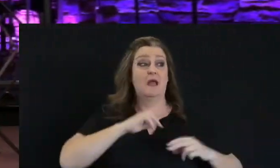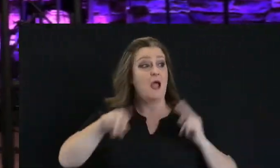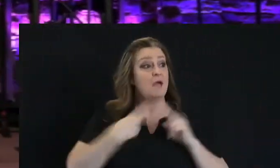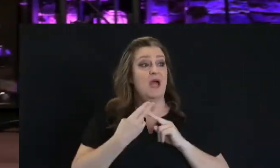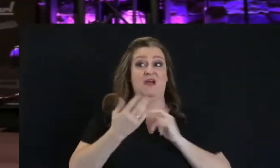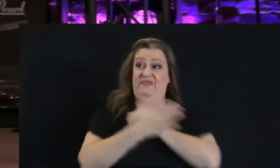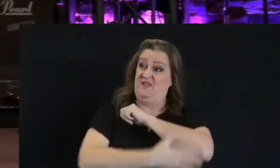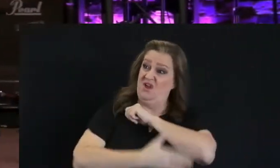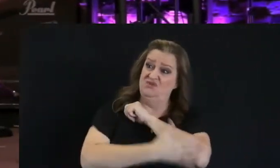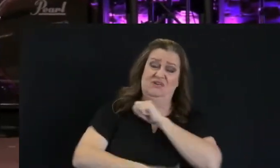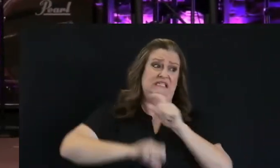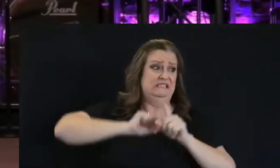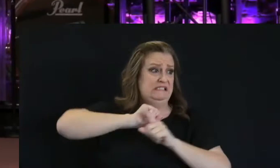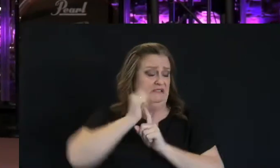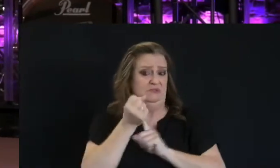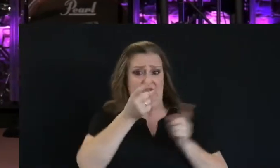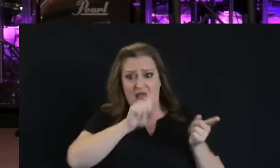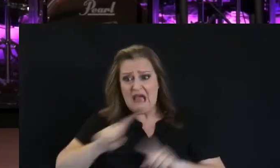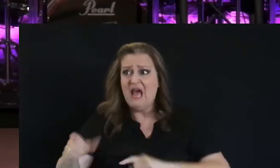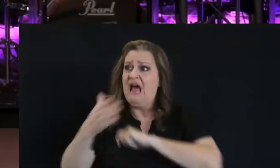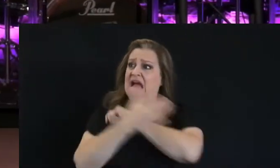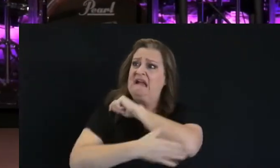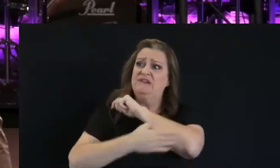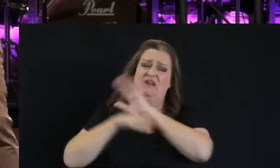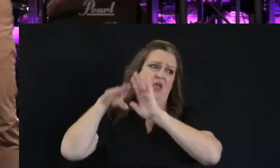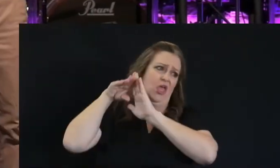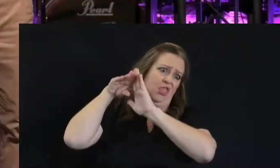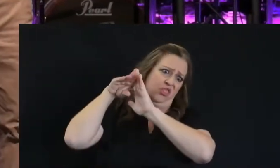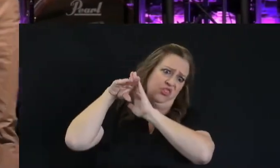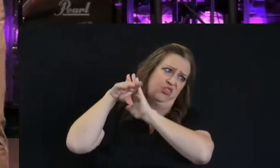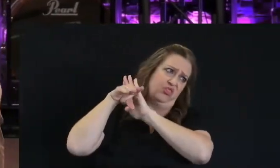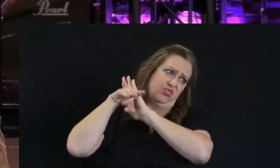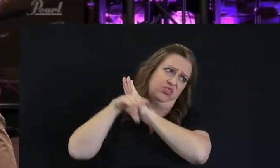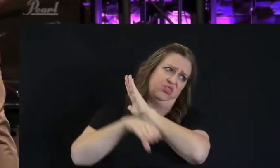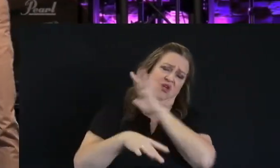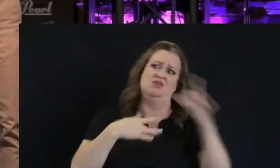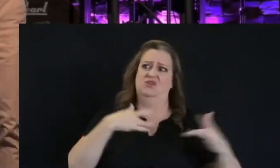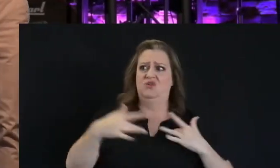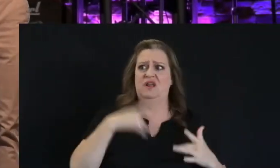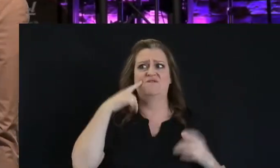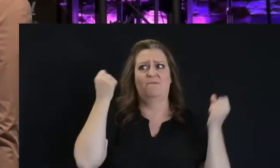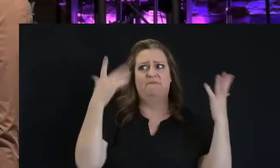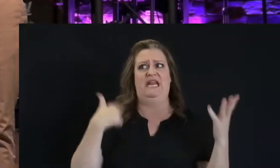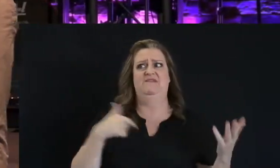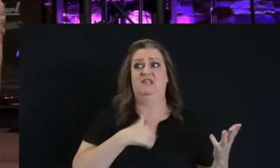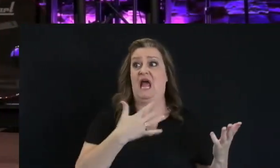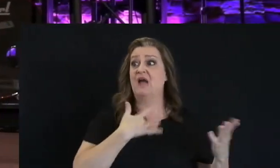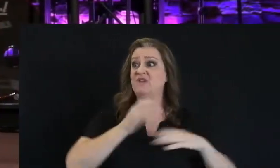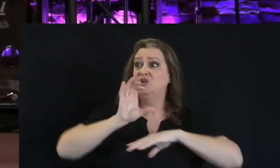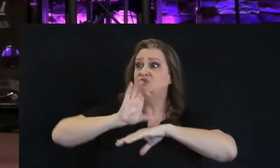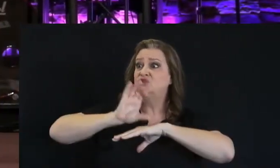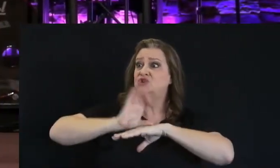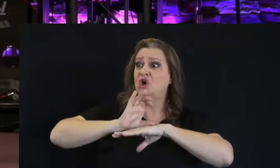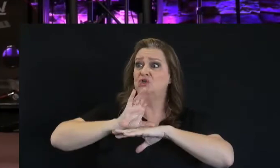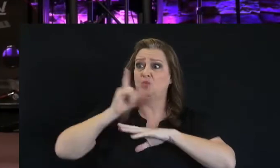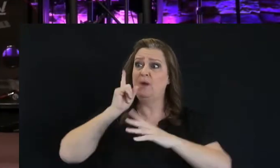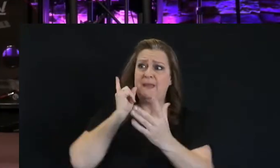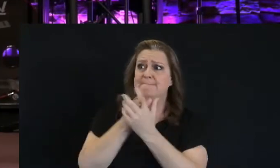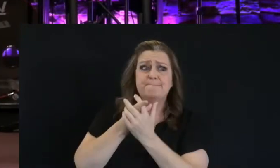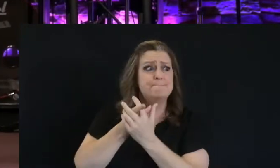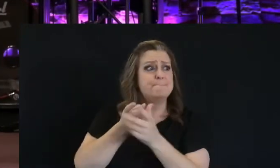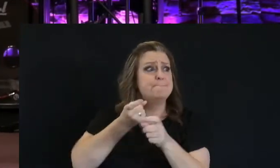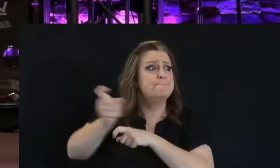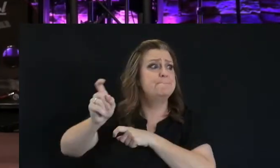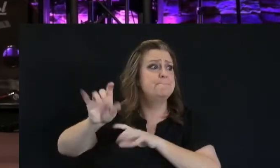state of the country, and we think, wow, the country's going down a path that's concerning to many of us, to the point where the church might be persecuted. Now,